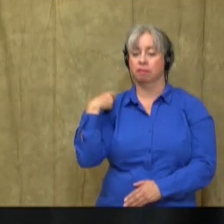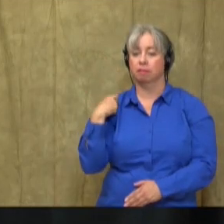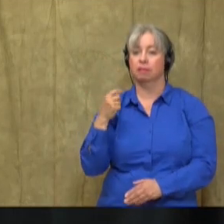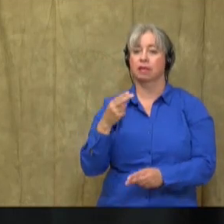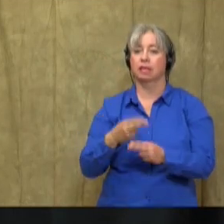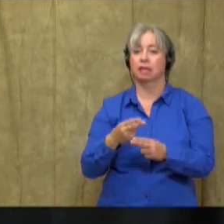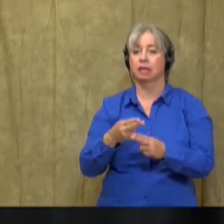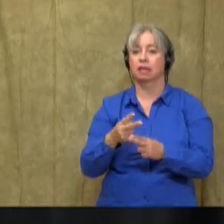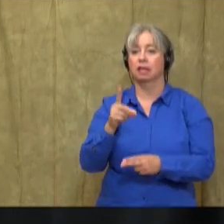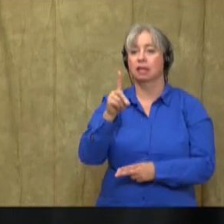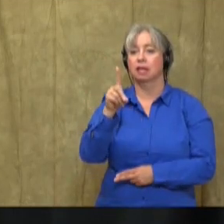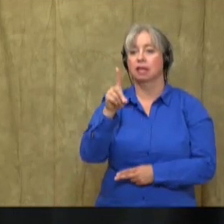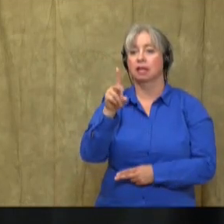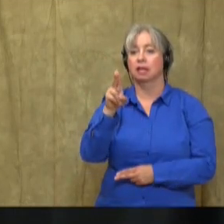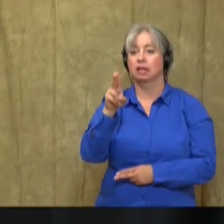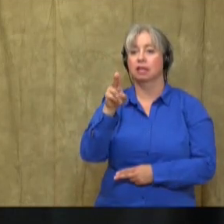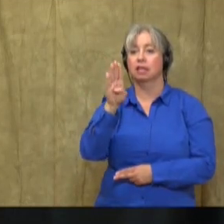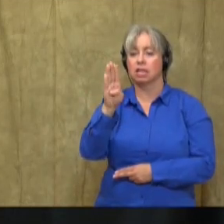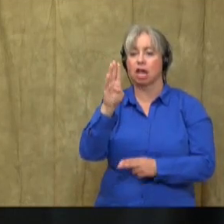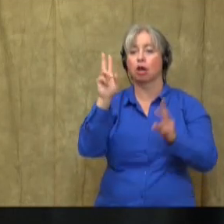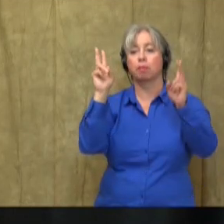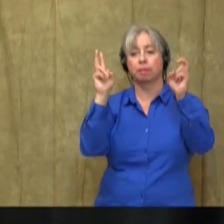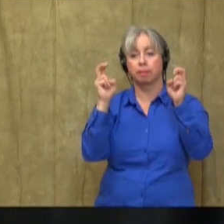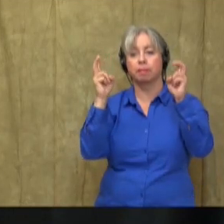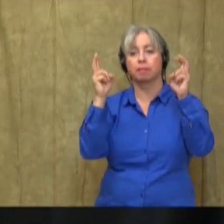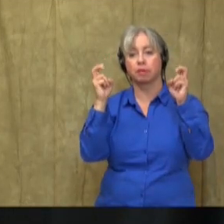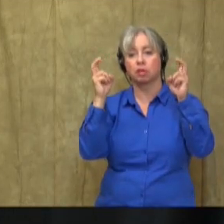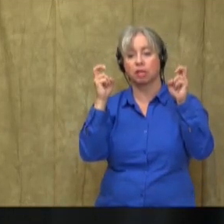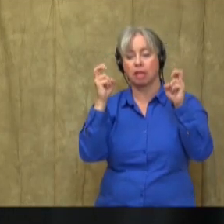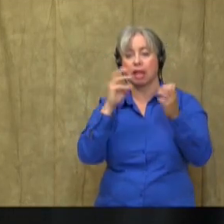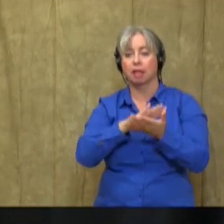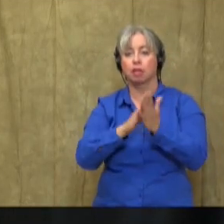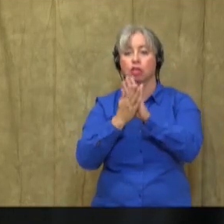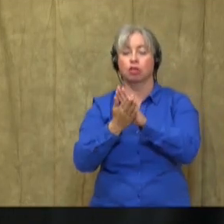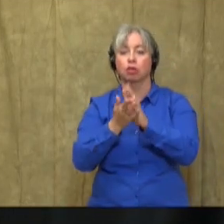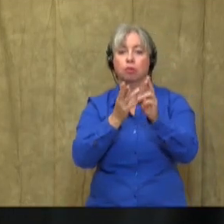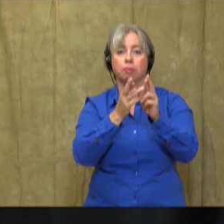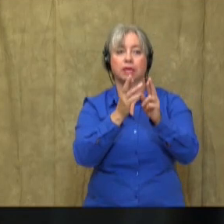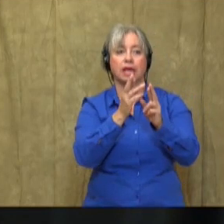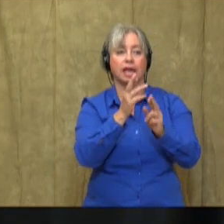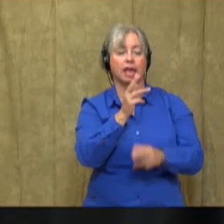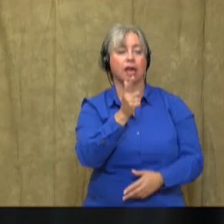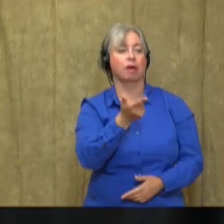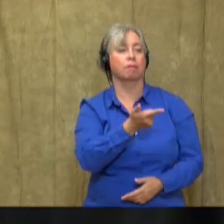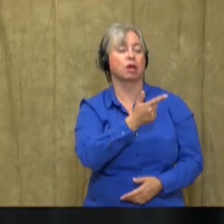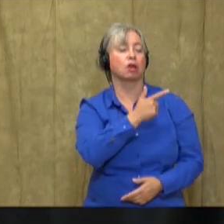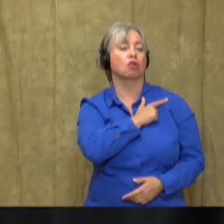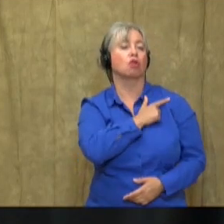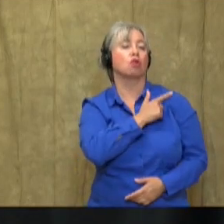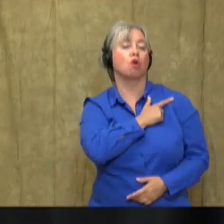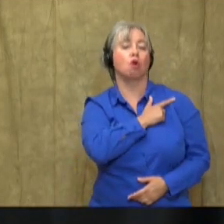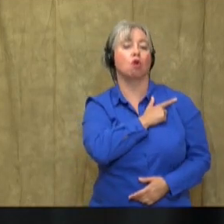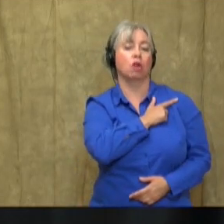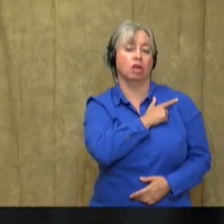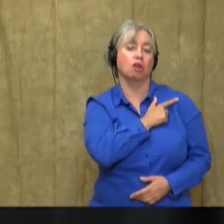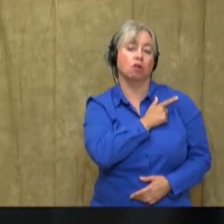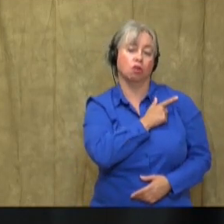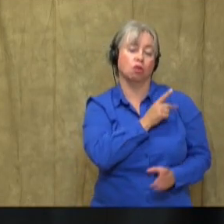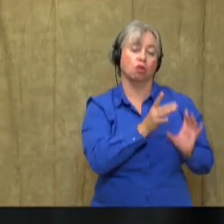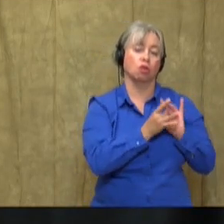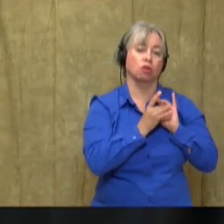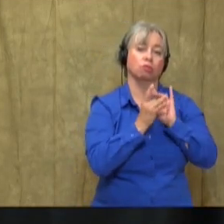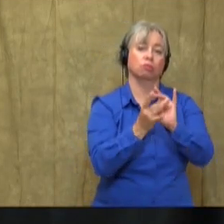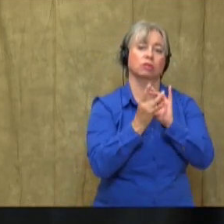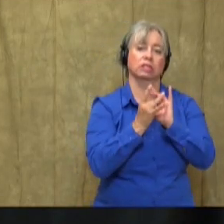be a knight. So from that point forward, you were loyal to that lord who had just dubbed you and made you a knight. And this